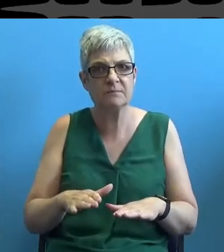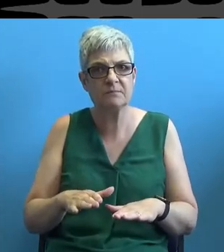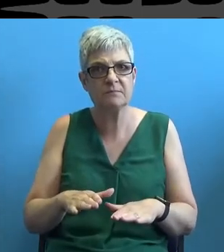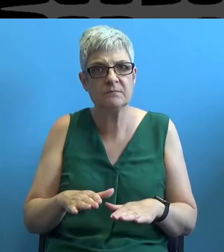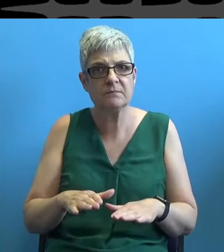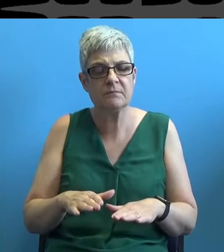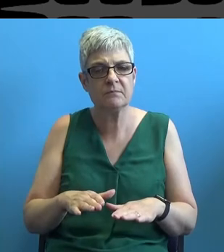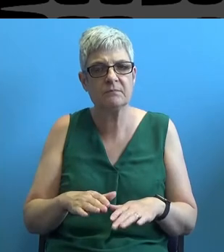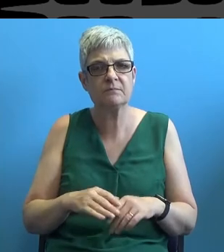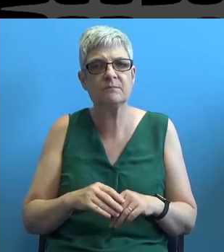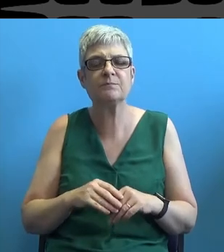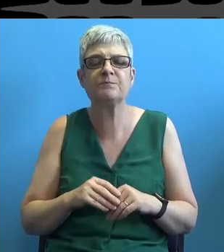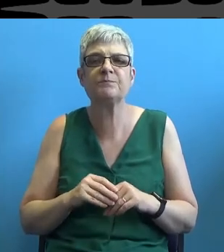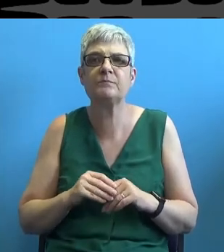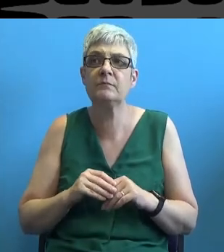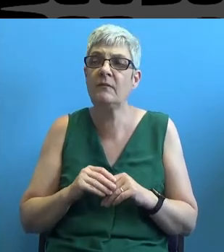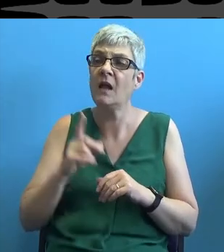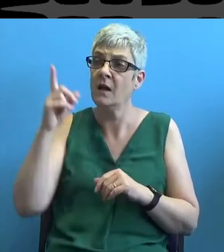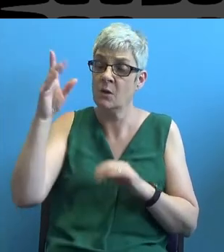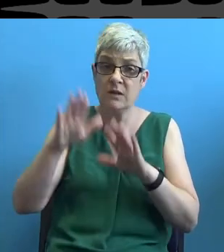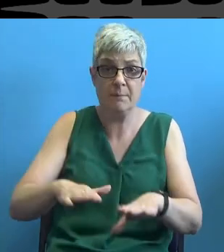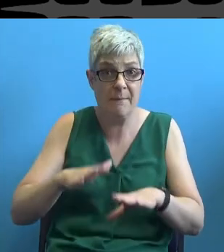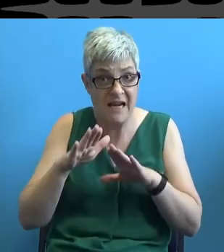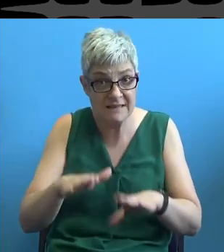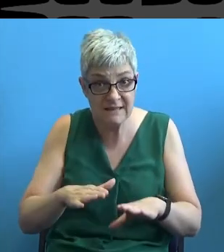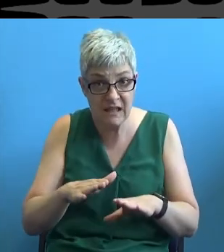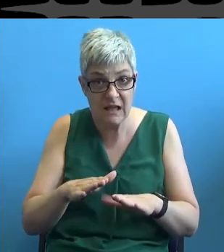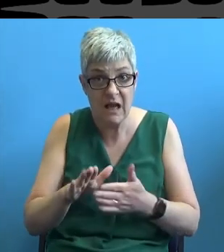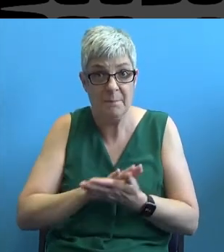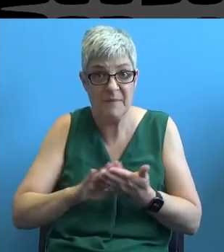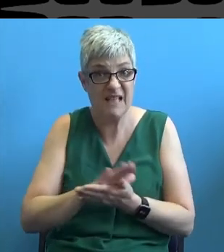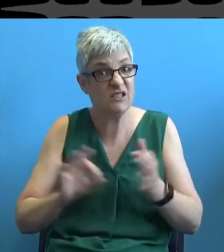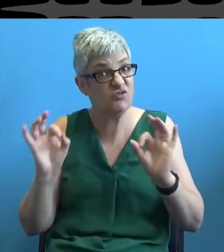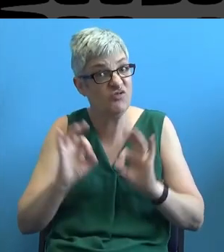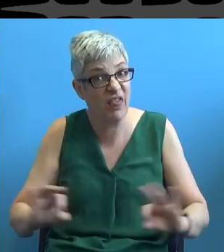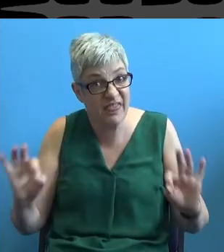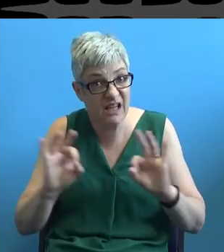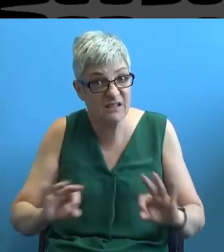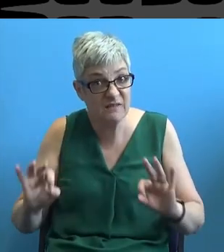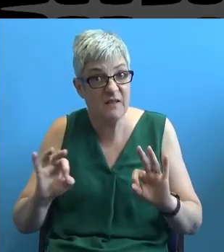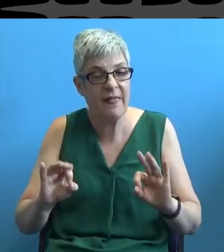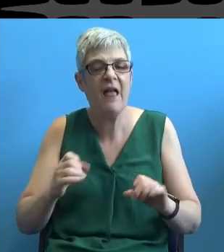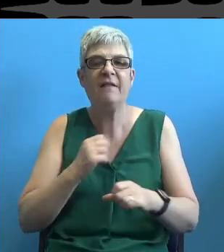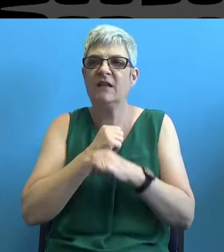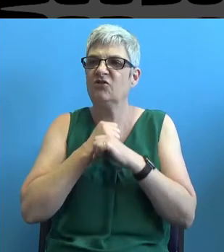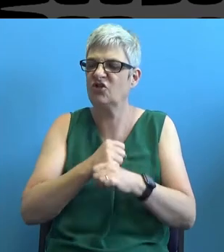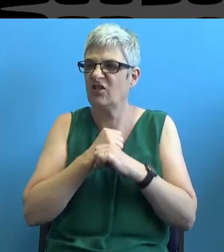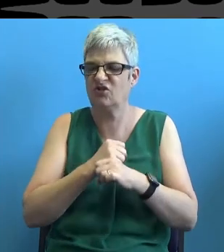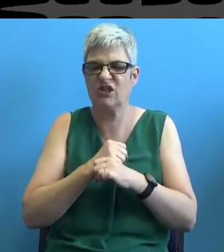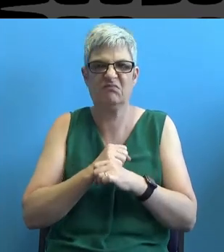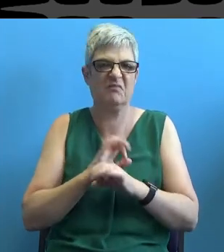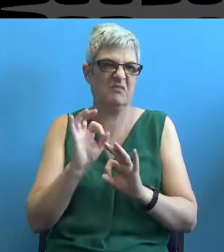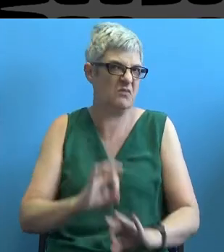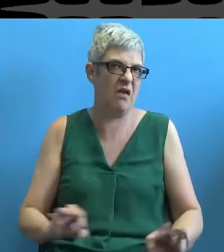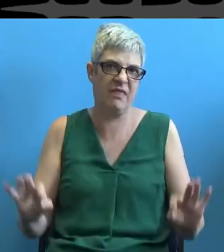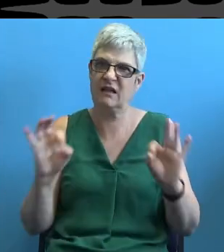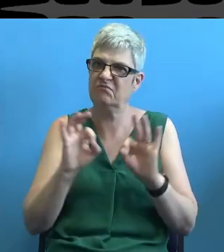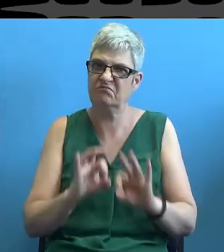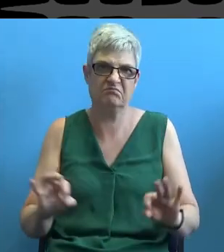When the mercy of God does not mean much, then church is at best a pale imitation, or at worst a complete sham.